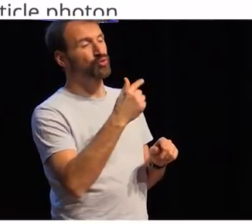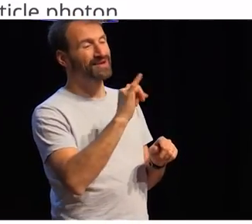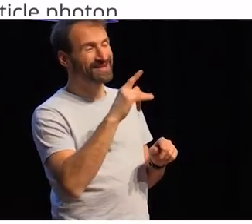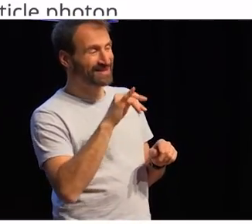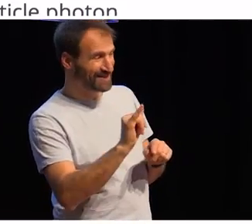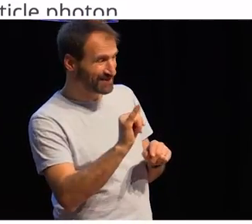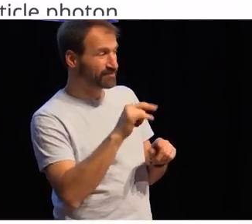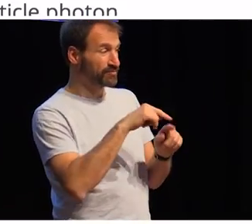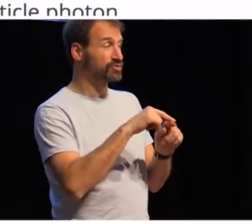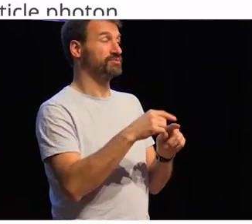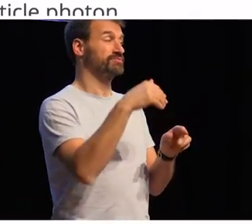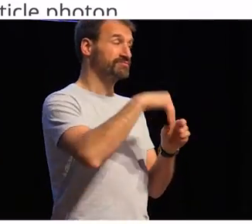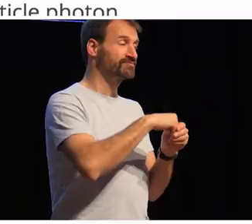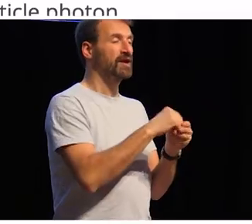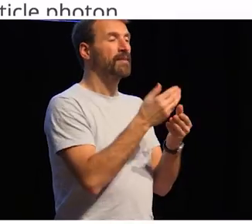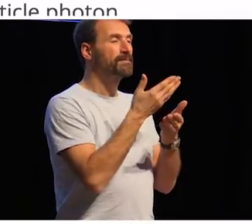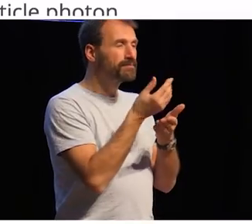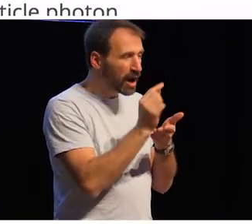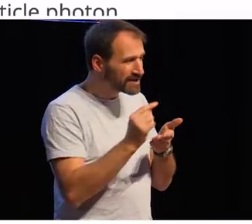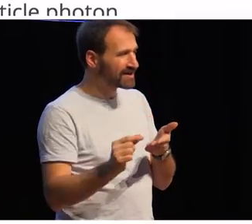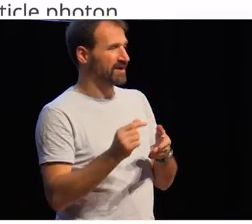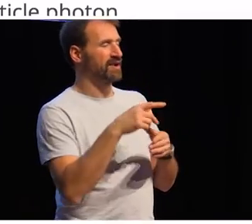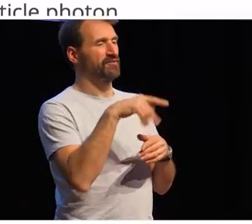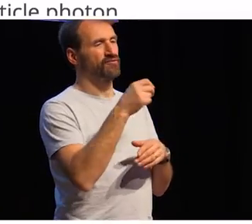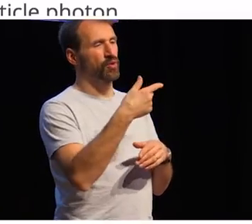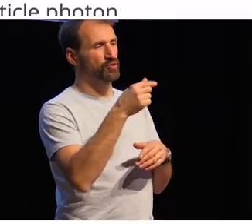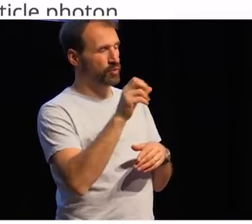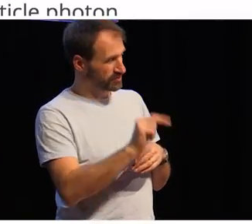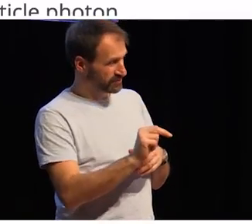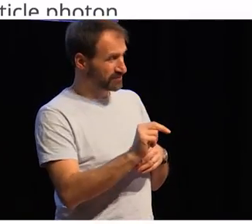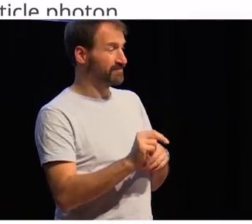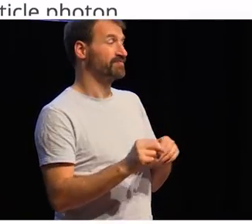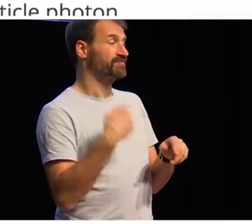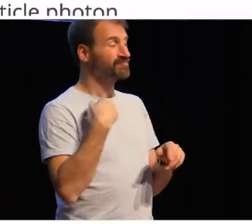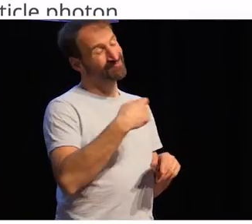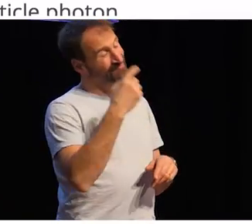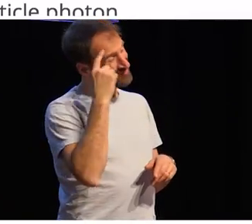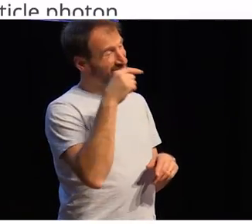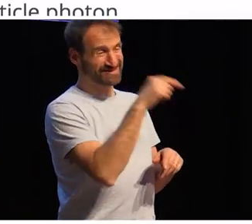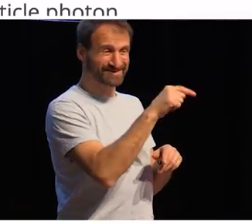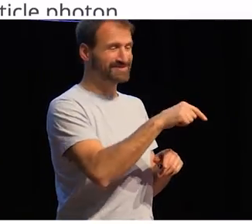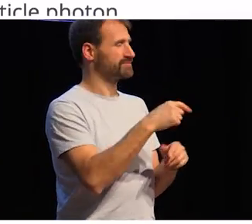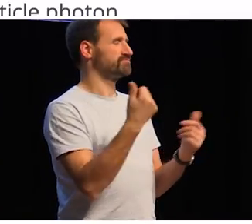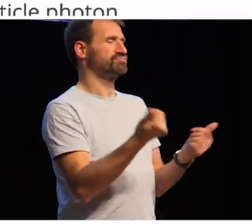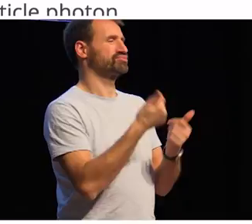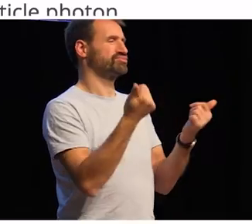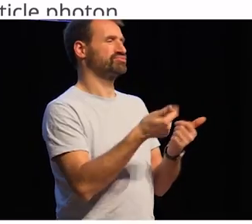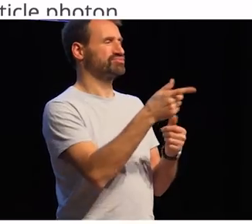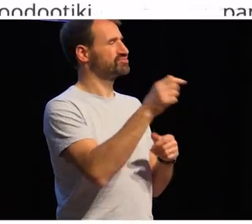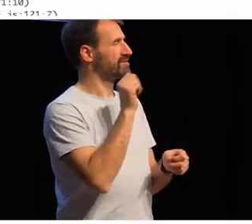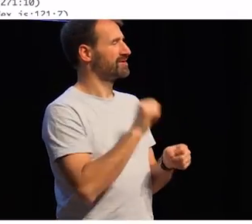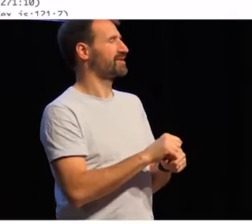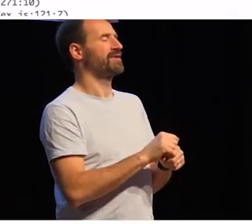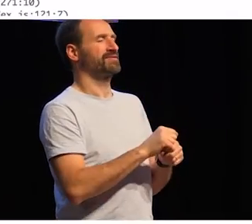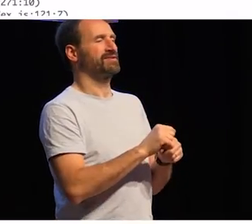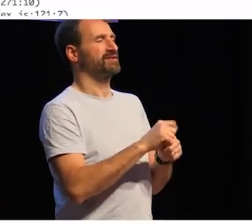Photon. I want to show you NodeBots Interchange, which is a very, very beautiful way to flash your firmware onto the board. So